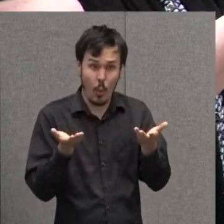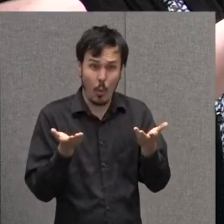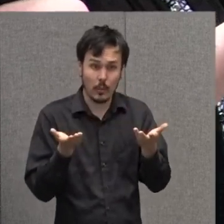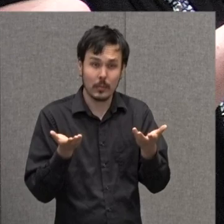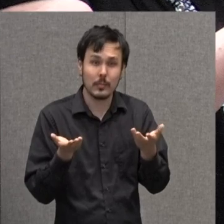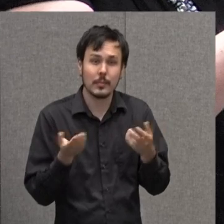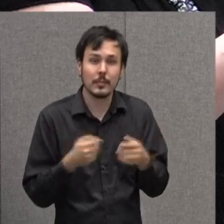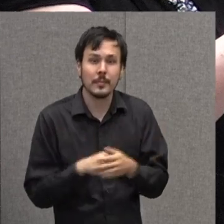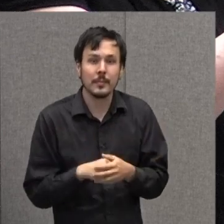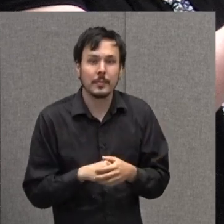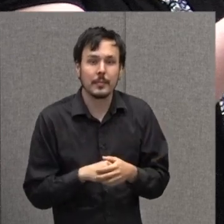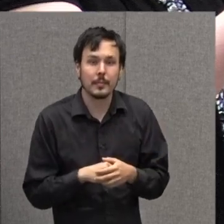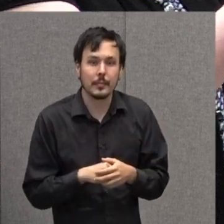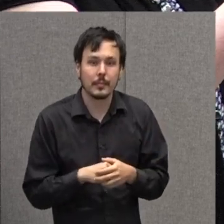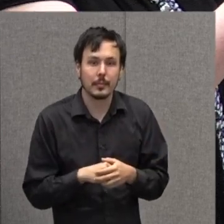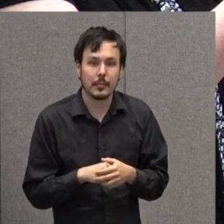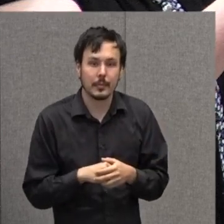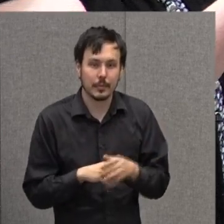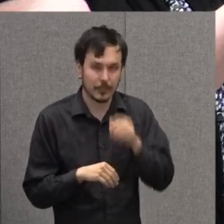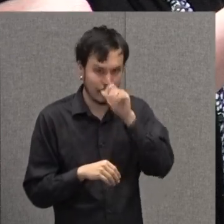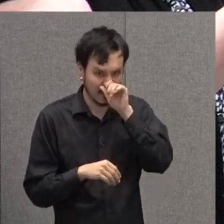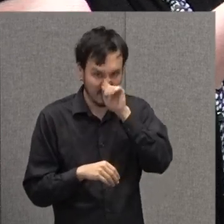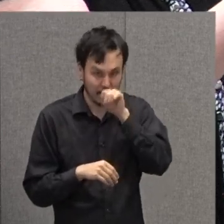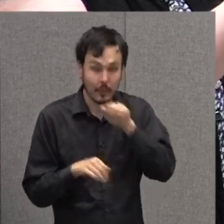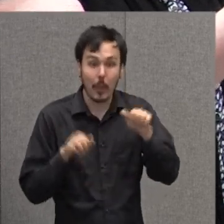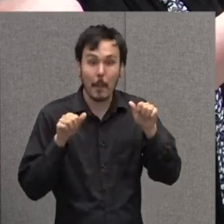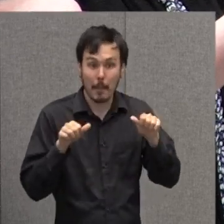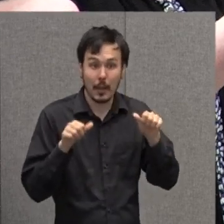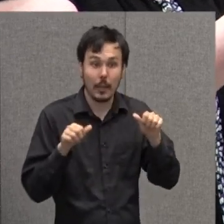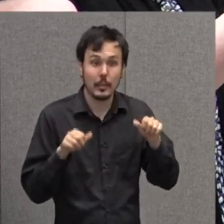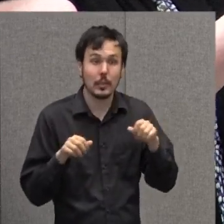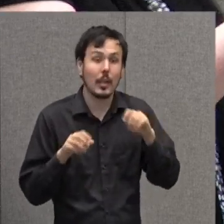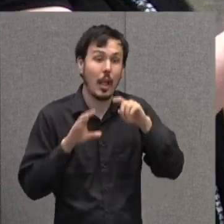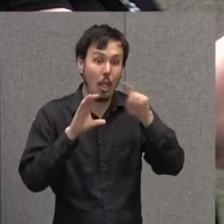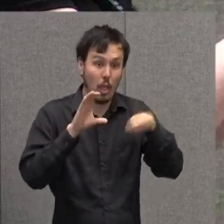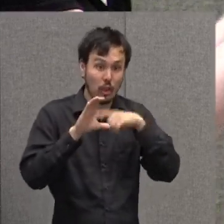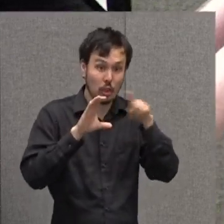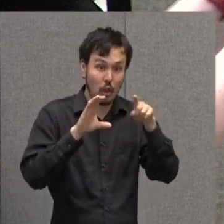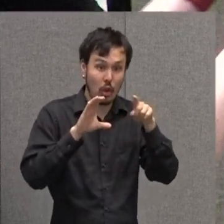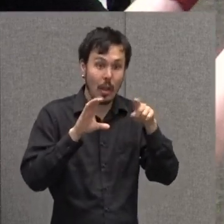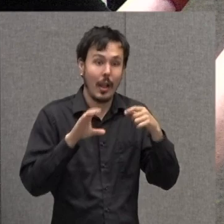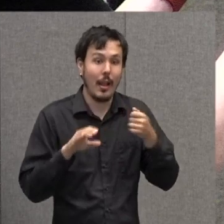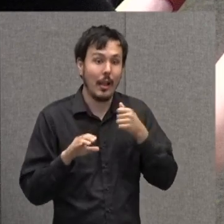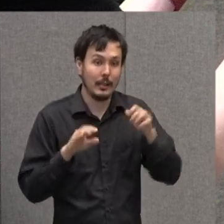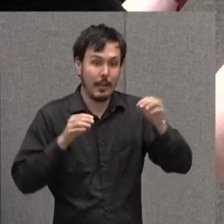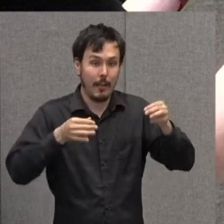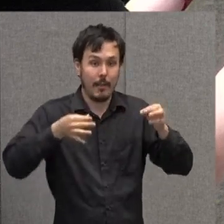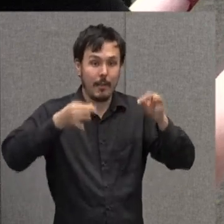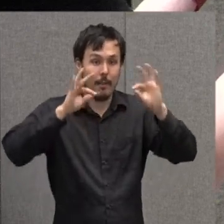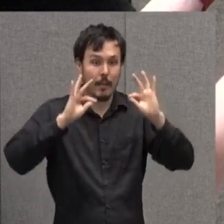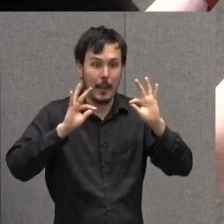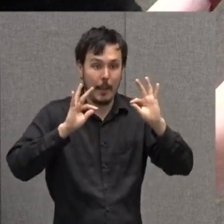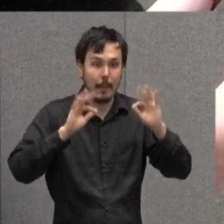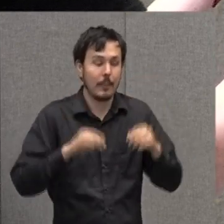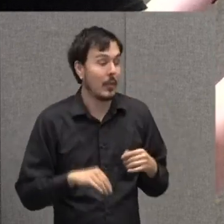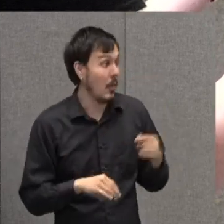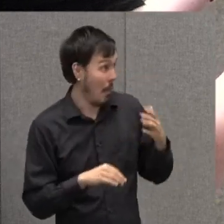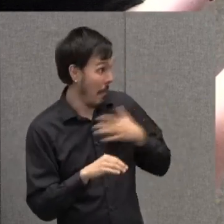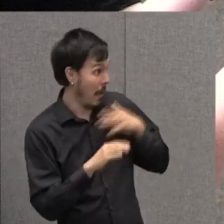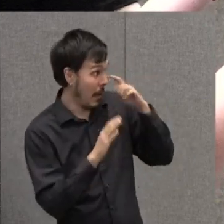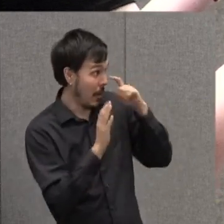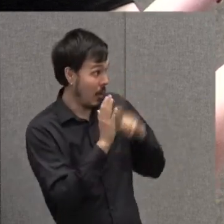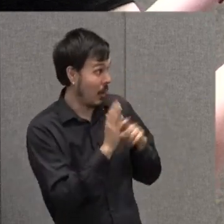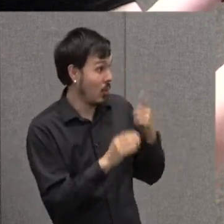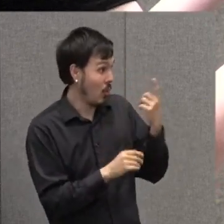What about if I turn the circle to the side like this? Can you see the difference? Well, what I'm seeing is that this one